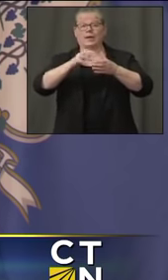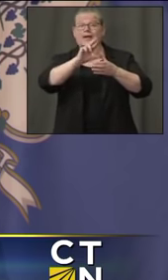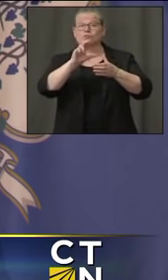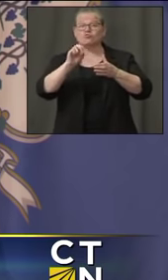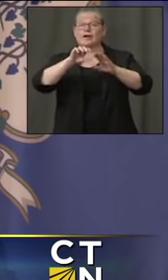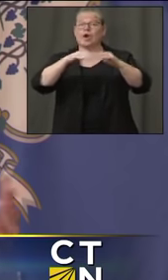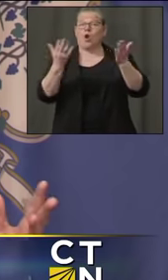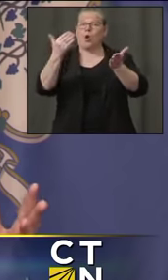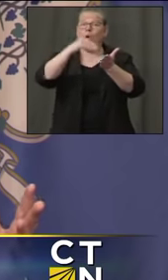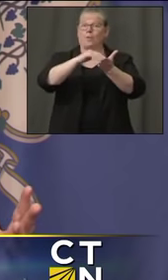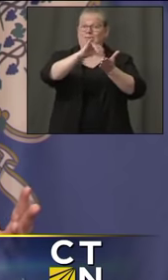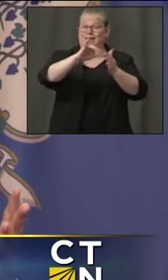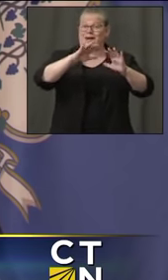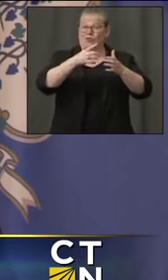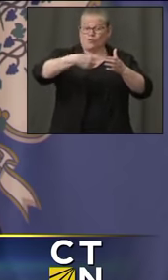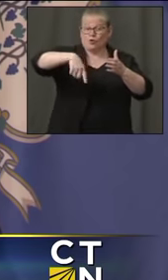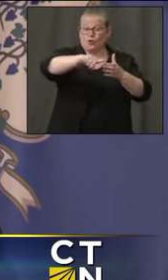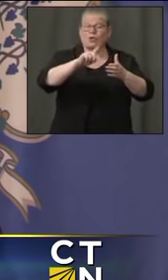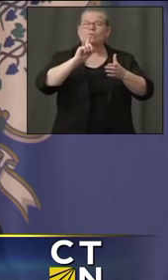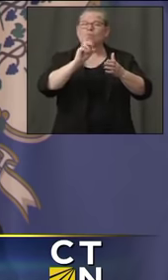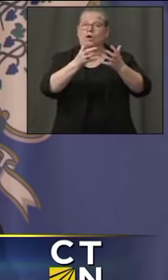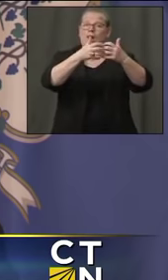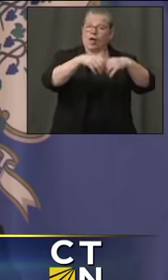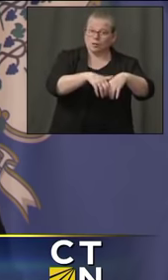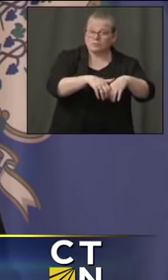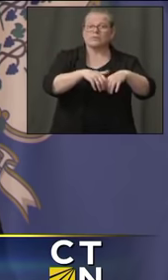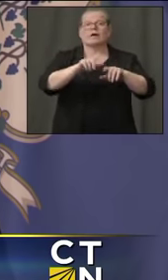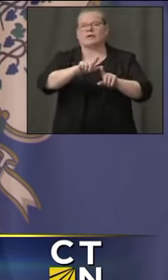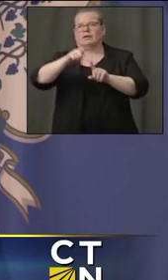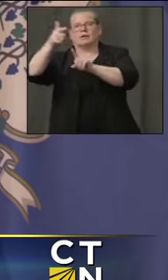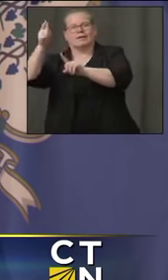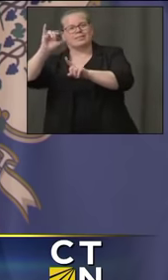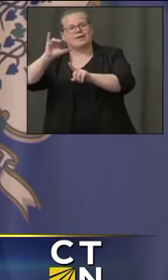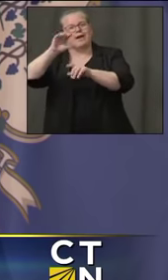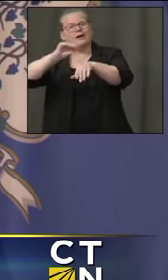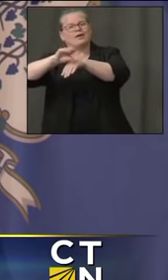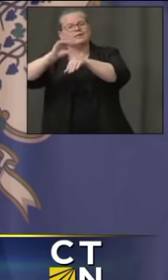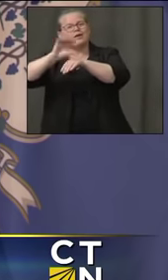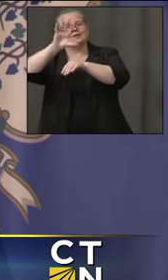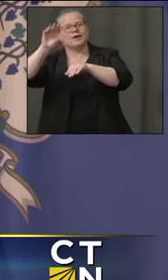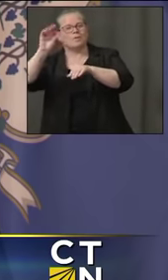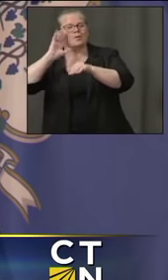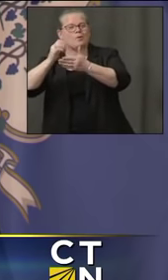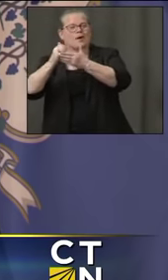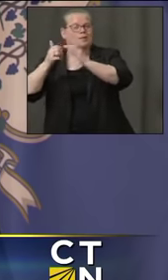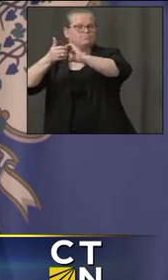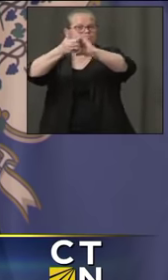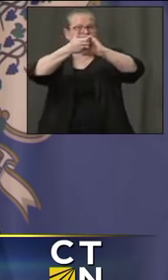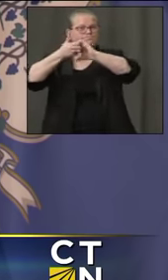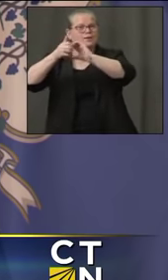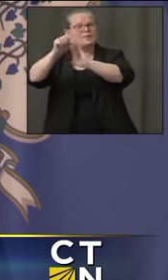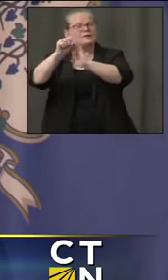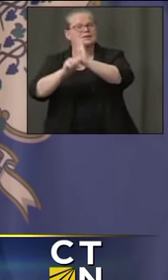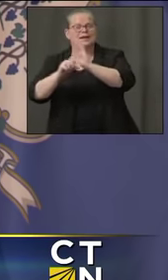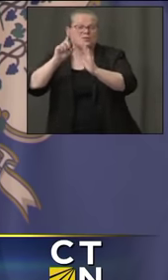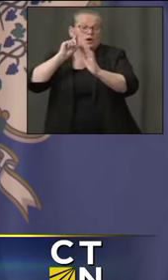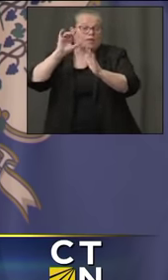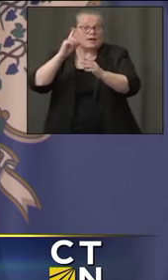investment that, as you point out, is fully reimbursed by the federal government to make sure we get this right with the very best people guiding